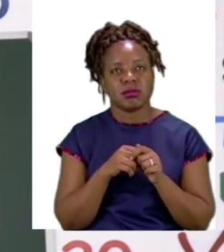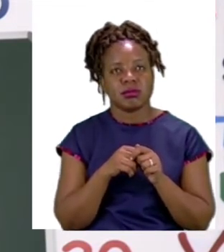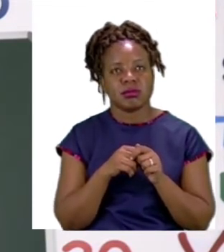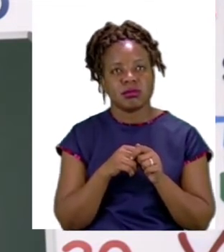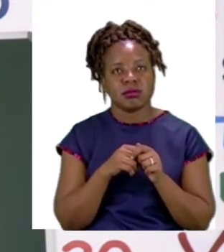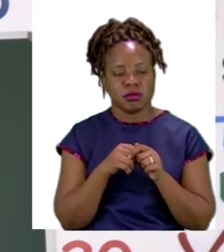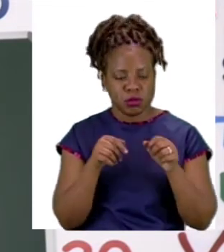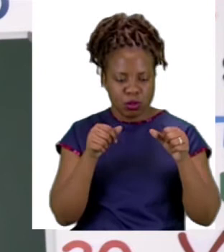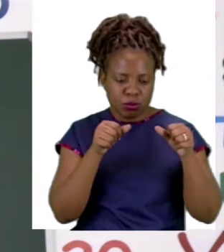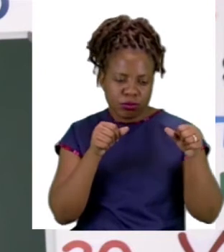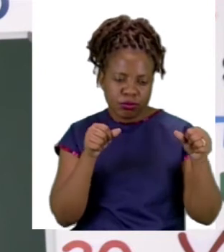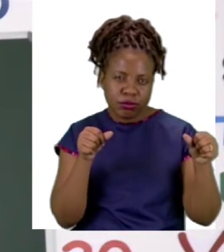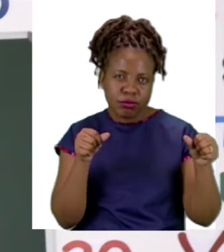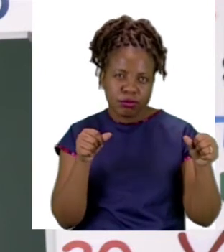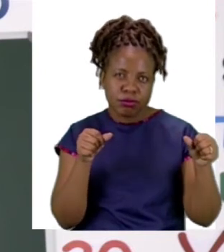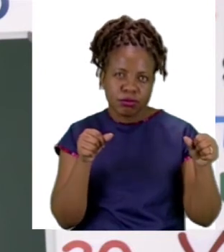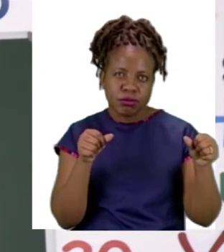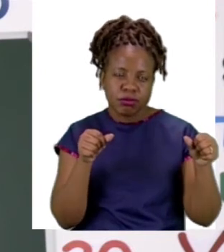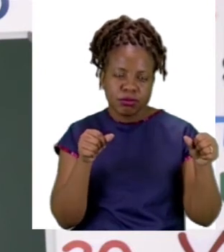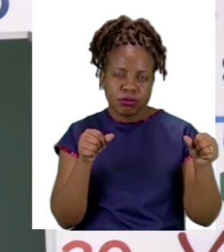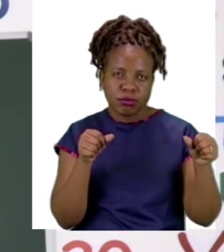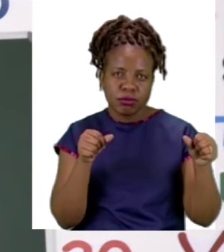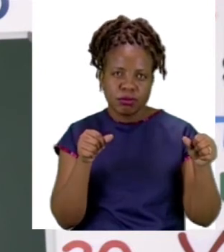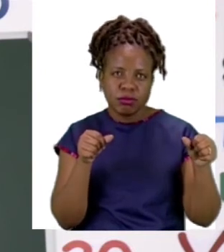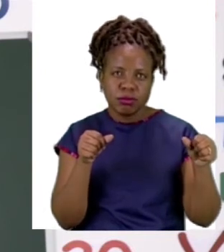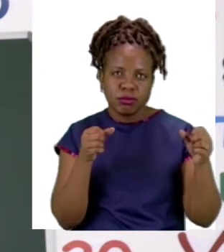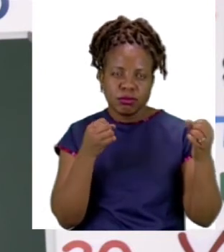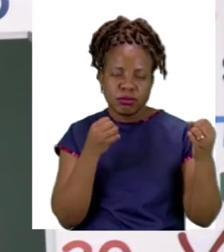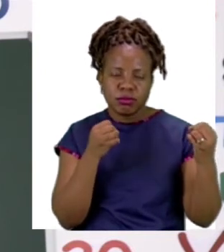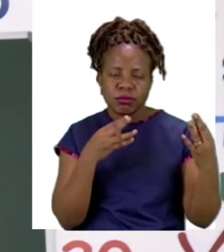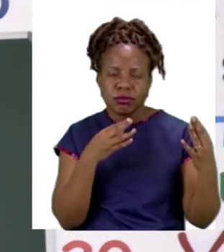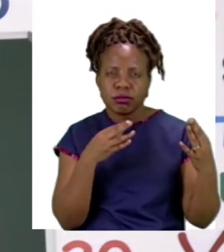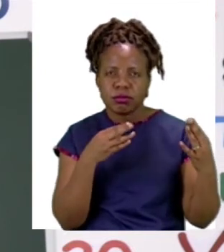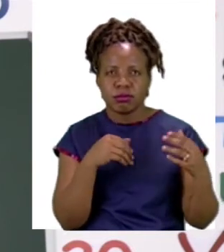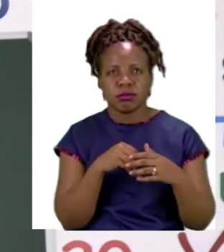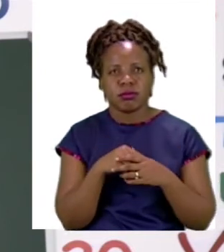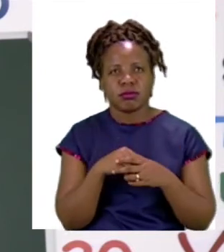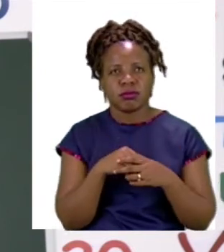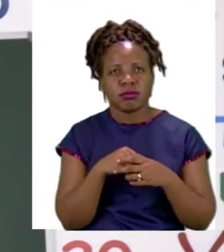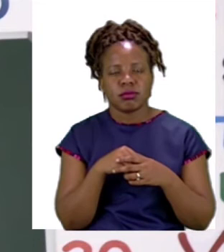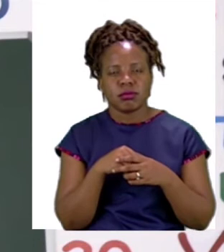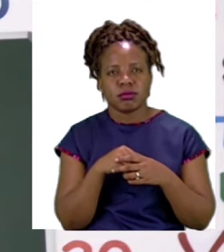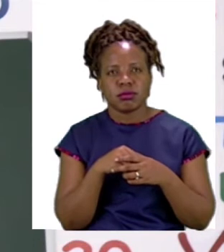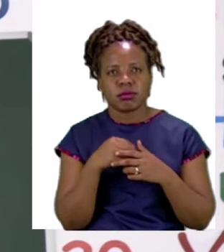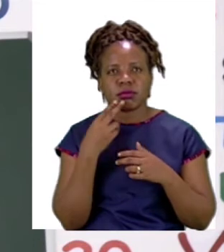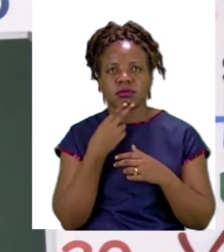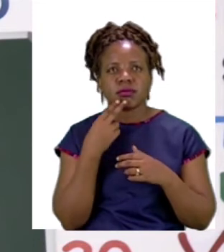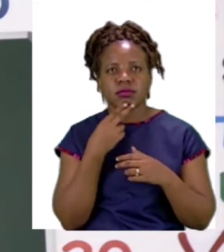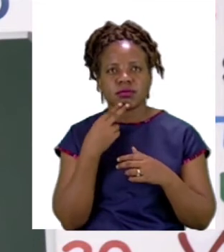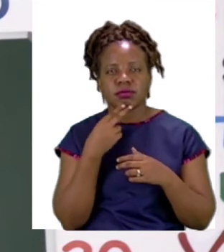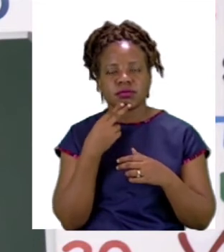you are done with that, you are going to now check with your eyes where the ruler